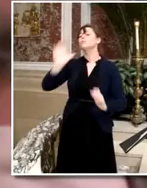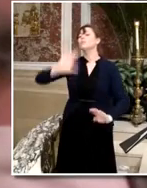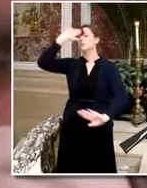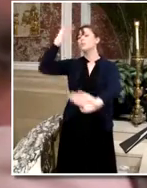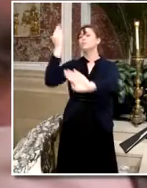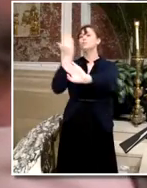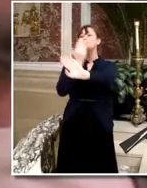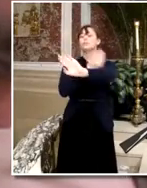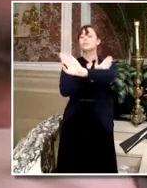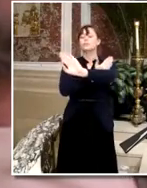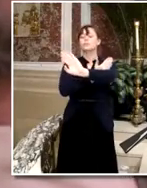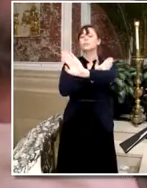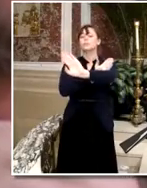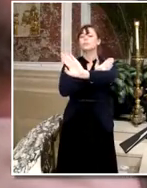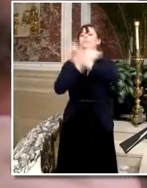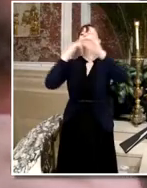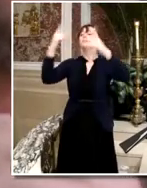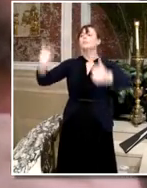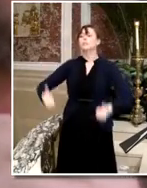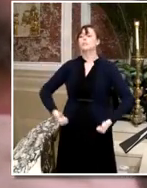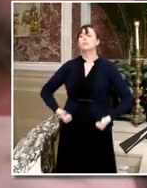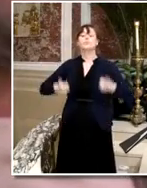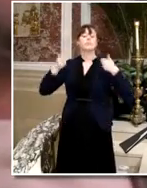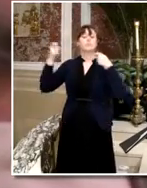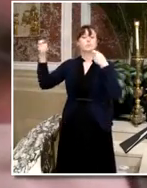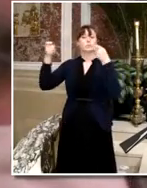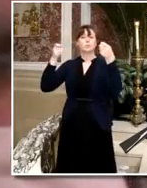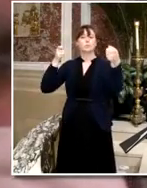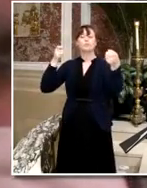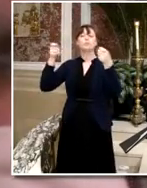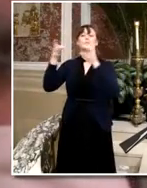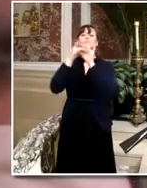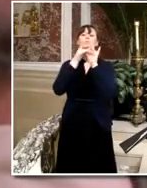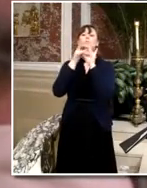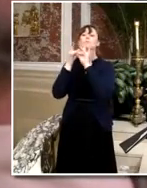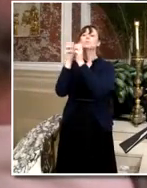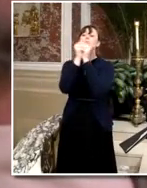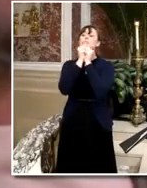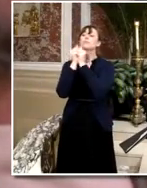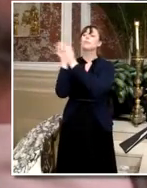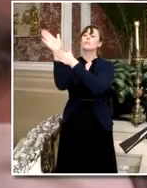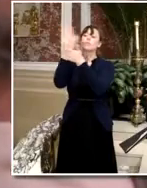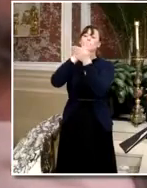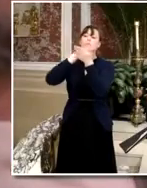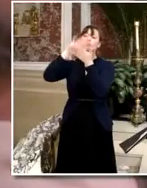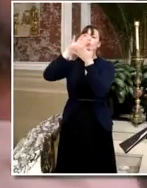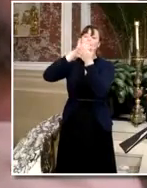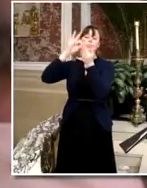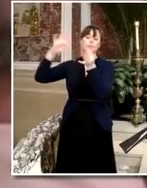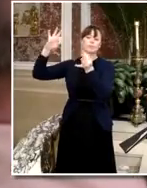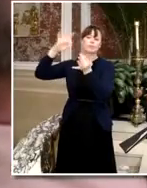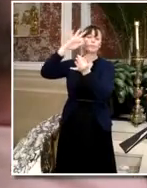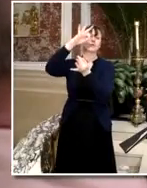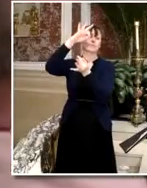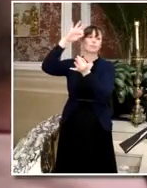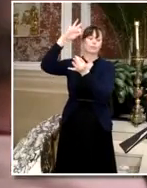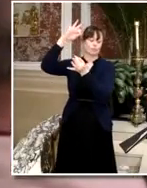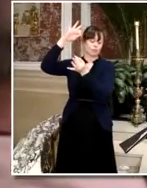your Son, who lives and reigns with you in the unity of the Holy